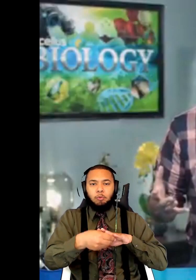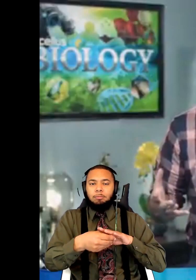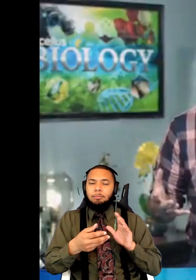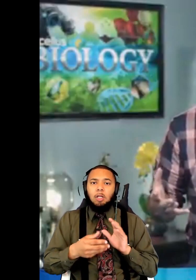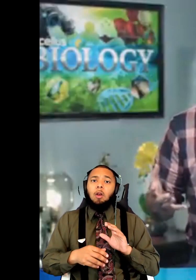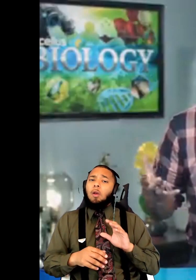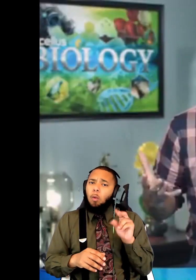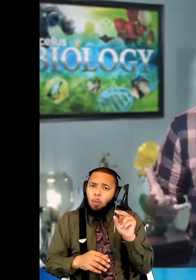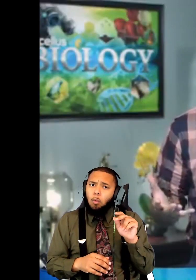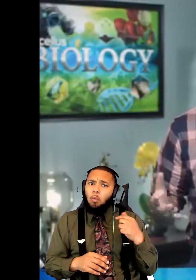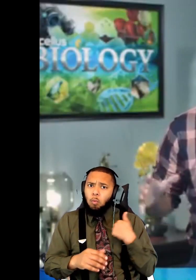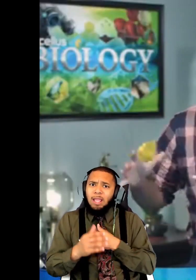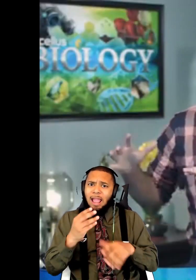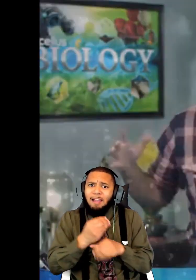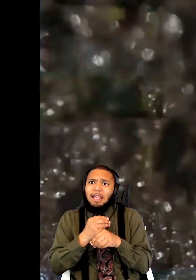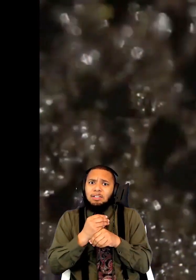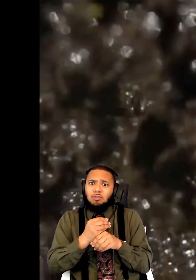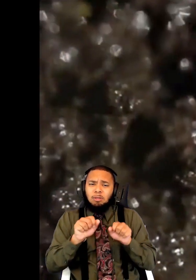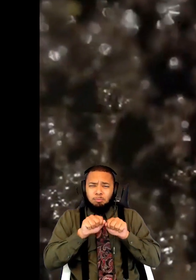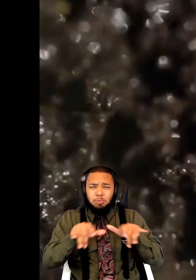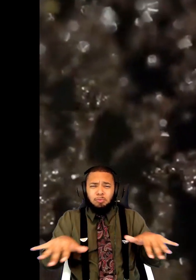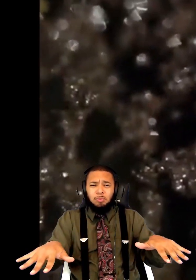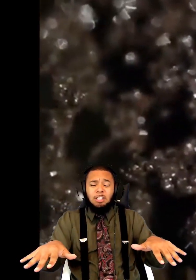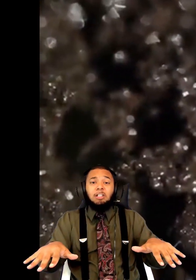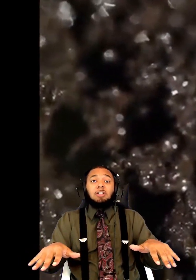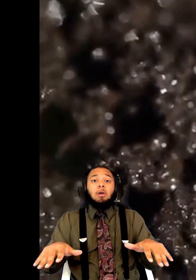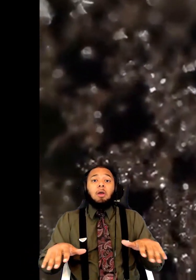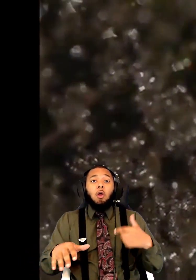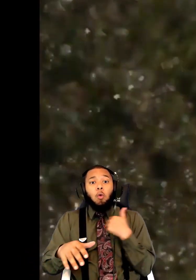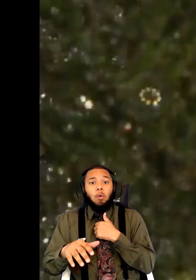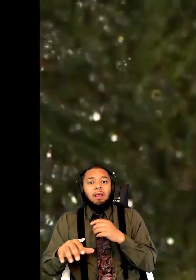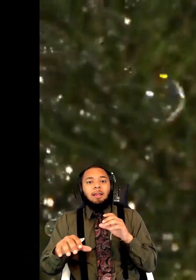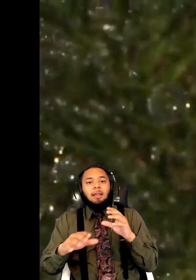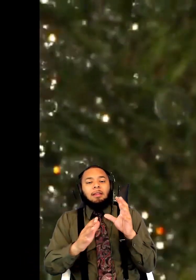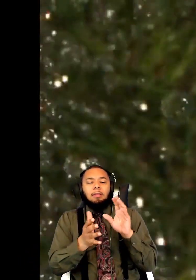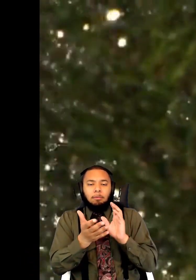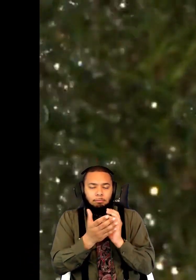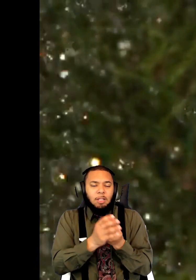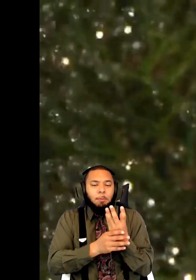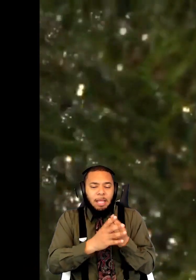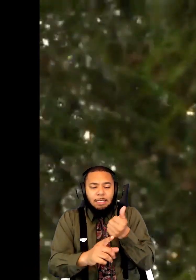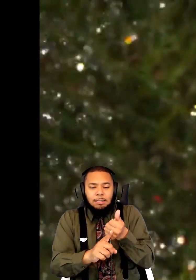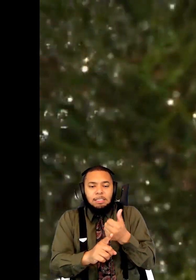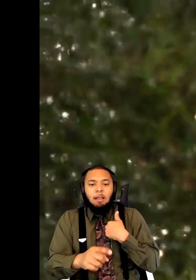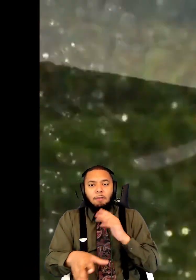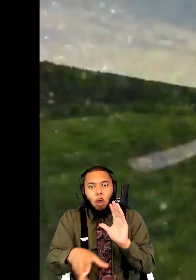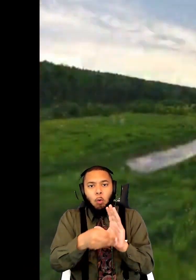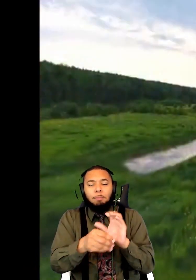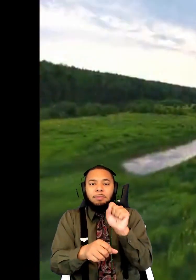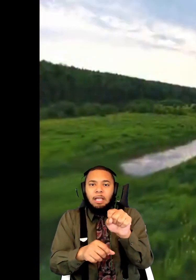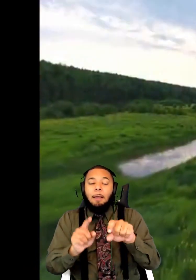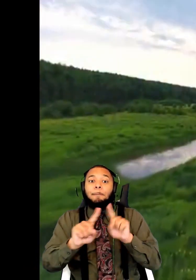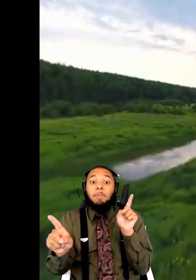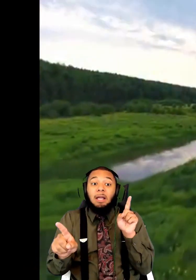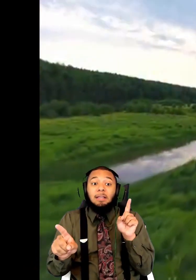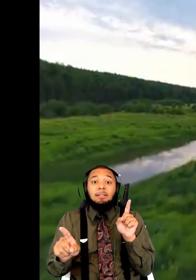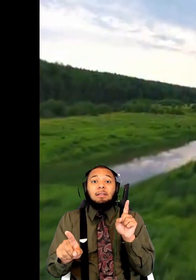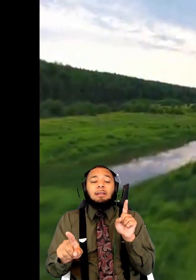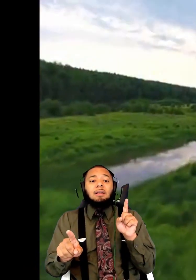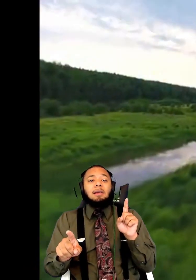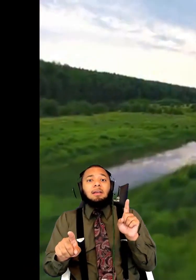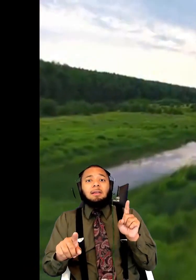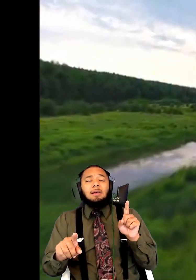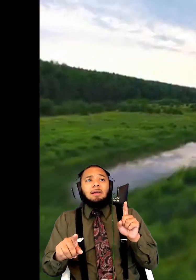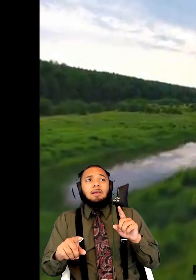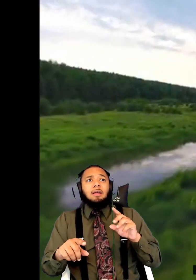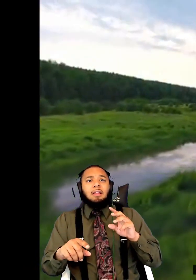plant absorbs what it needs or what it can, and the rest is in the soil. And then when you get a heavy rain, that runoff finds its